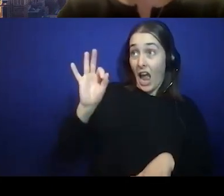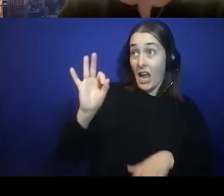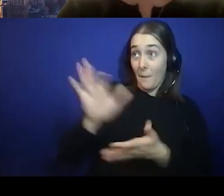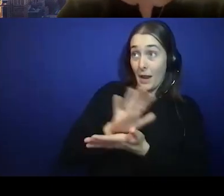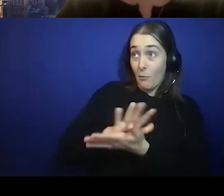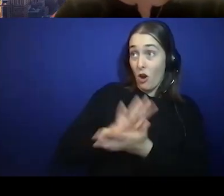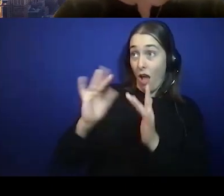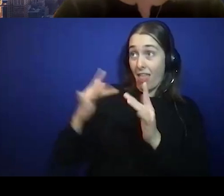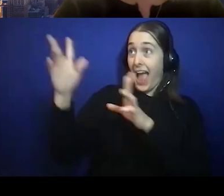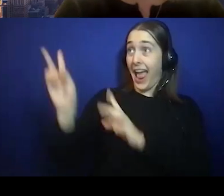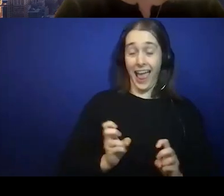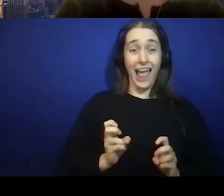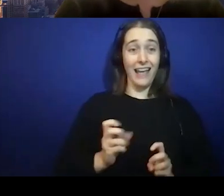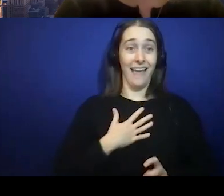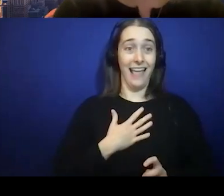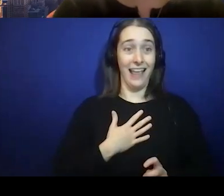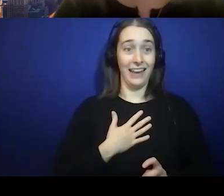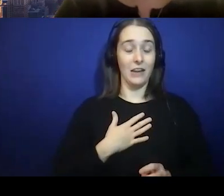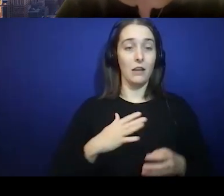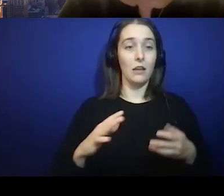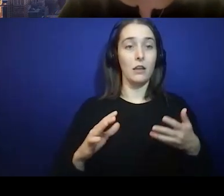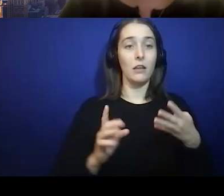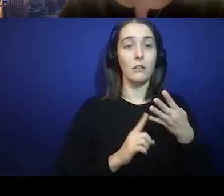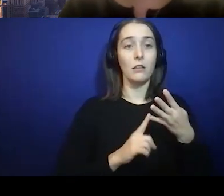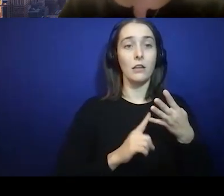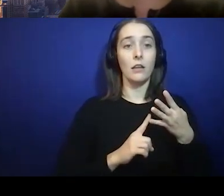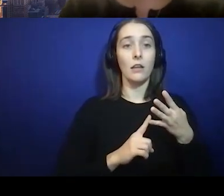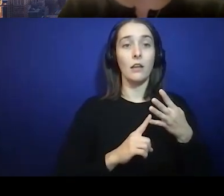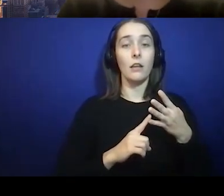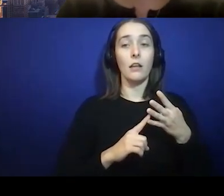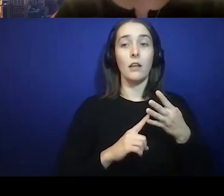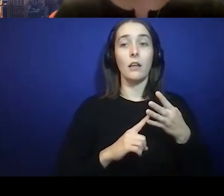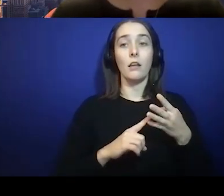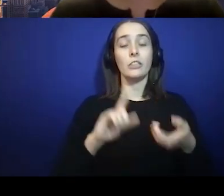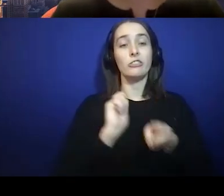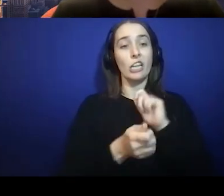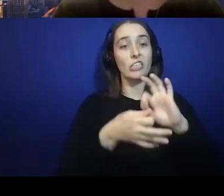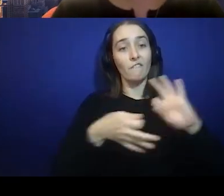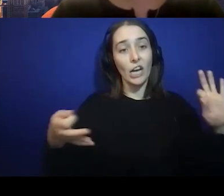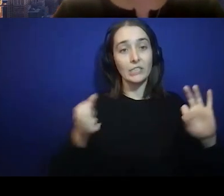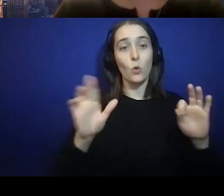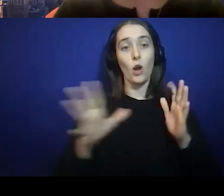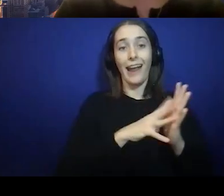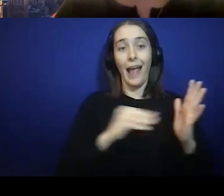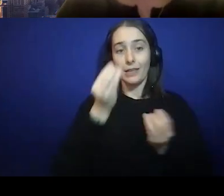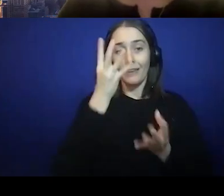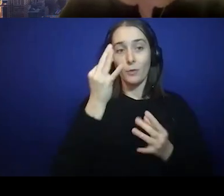Number four, paraphrasing or copying information from the internet without citing the